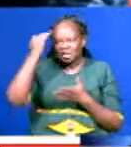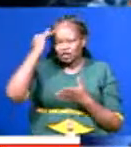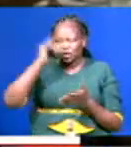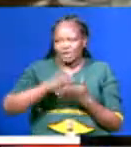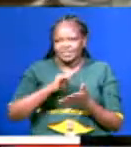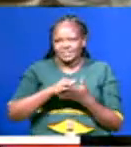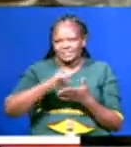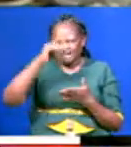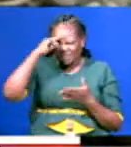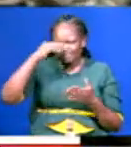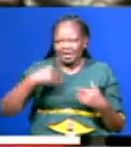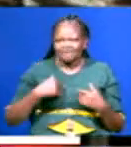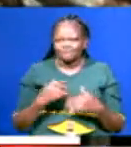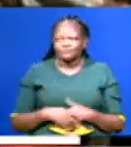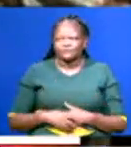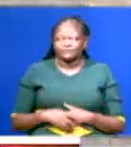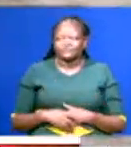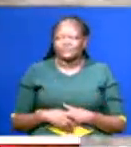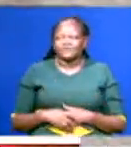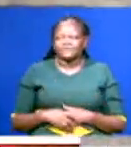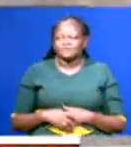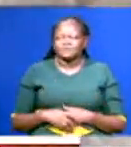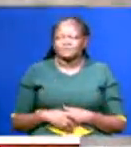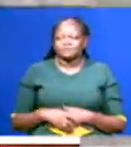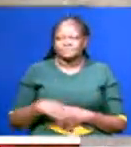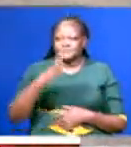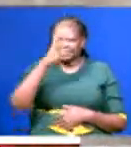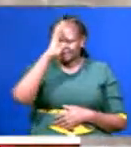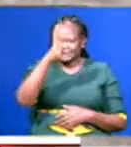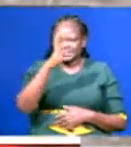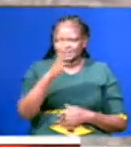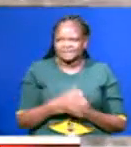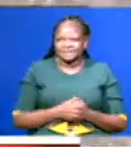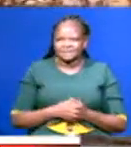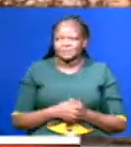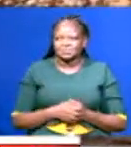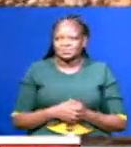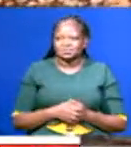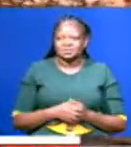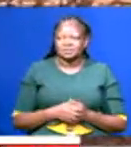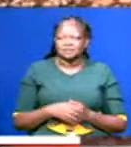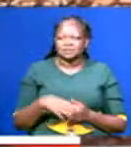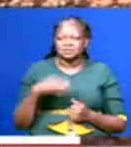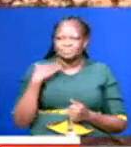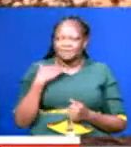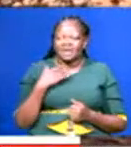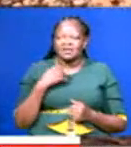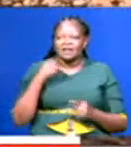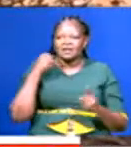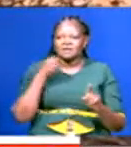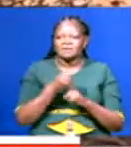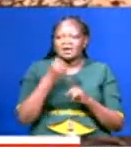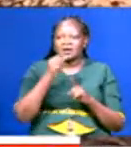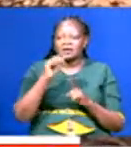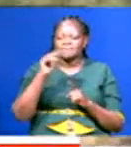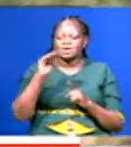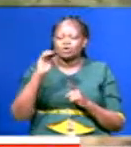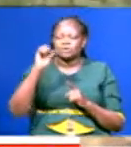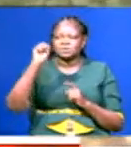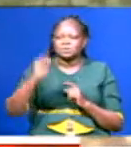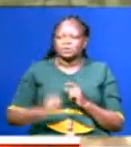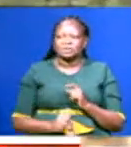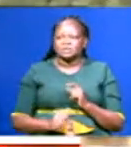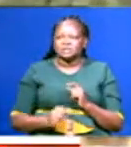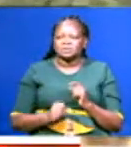government exists. On Sunday, bandits staged a retaliatory attack in Baringo South, injuring a